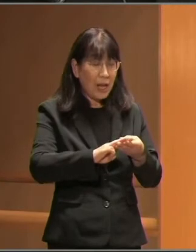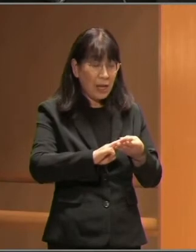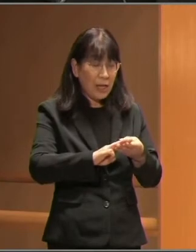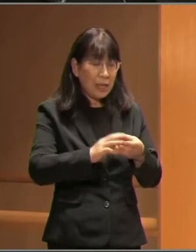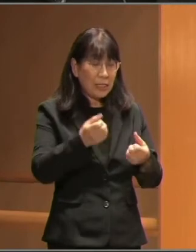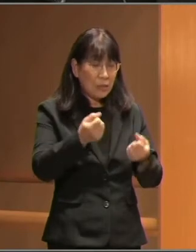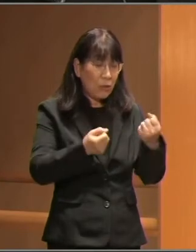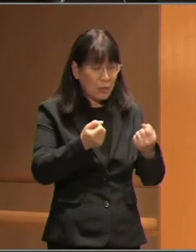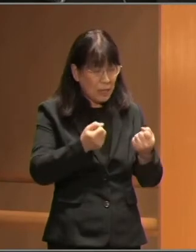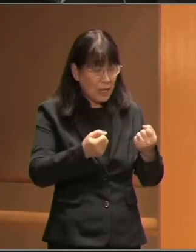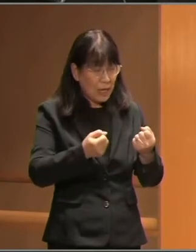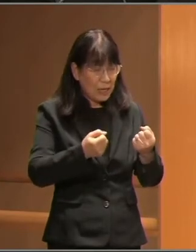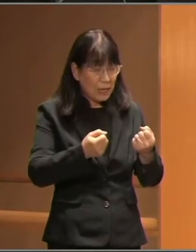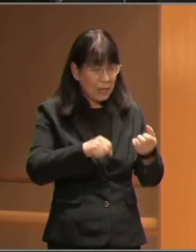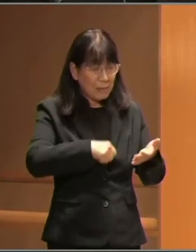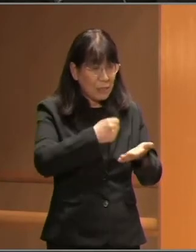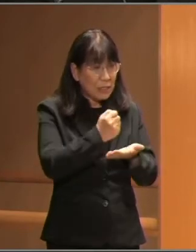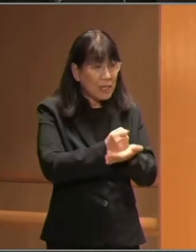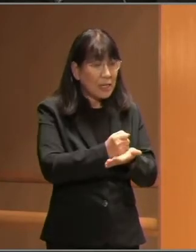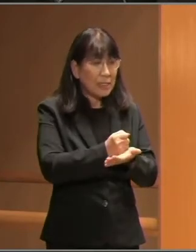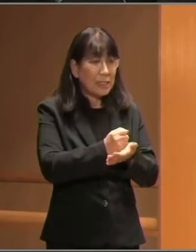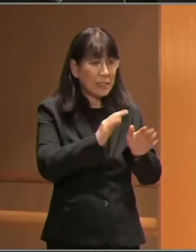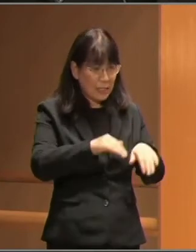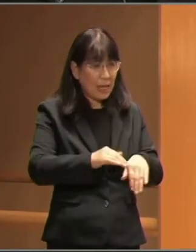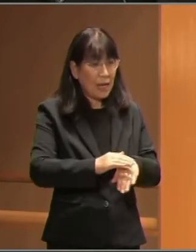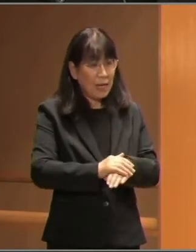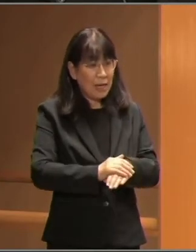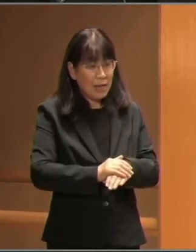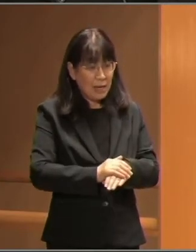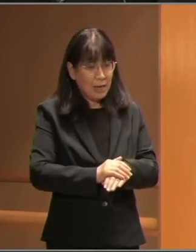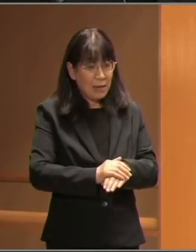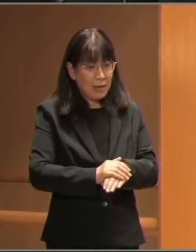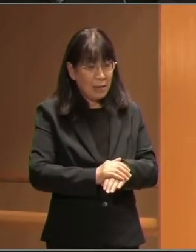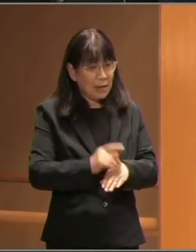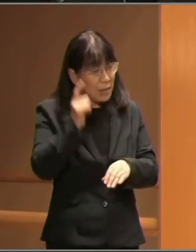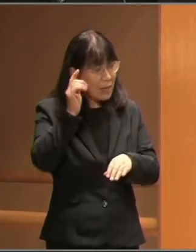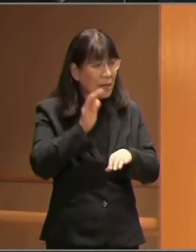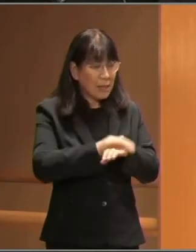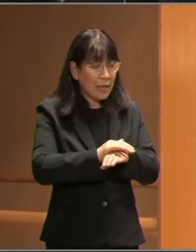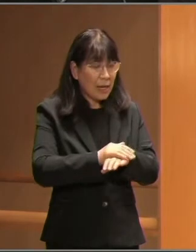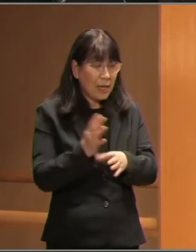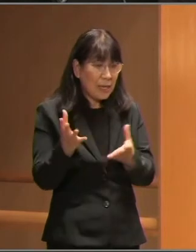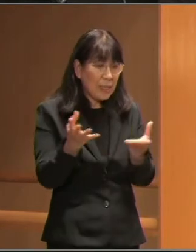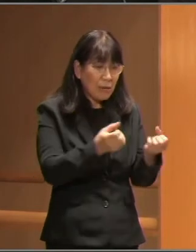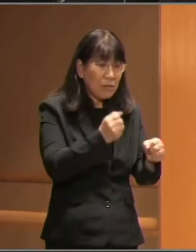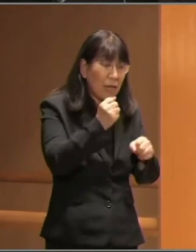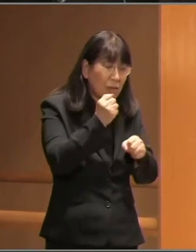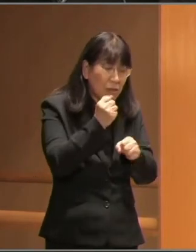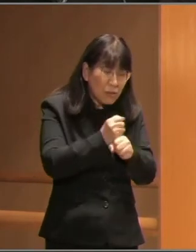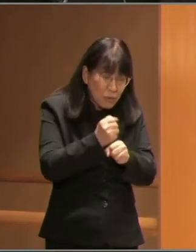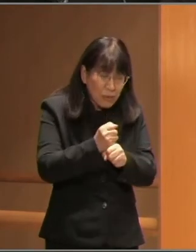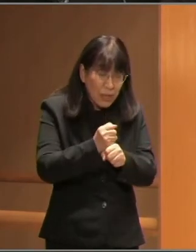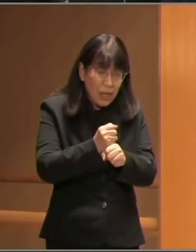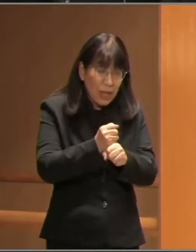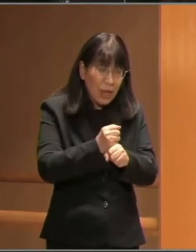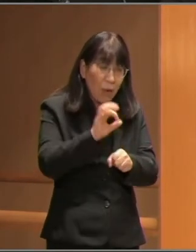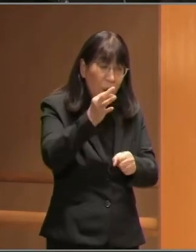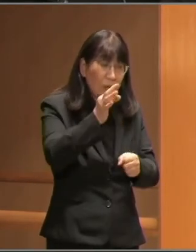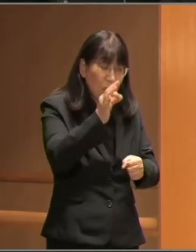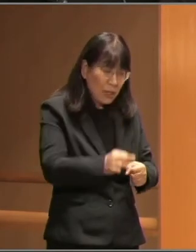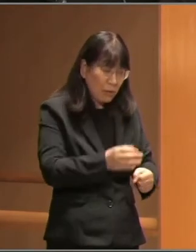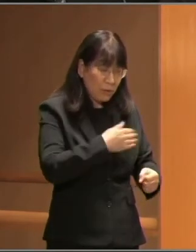Motor Corporation has developed the very precious production engineering, and if